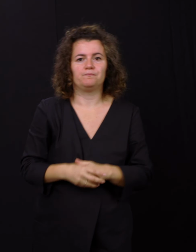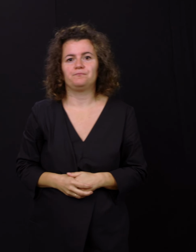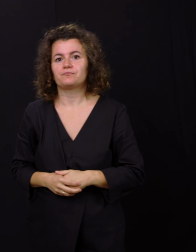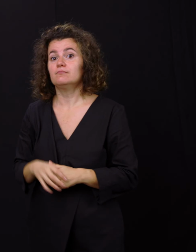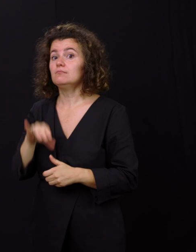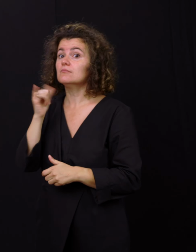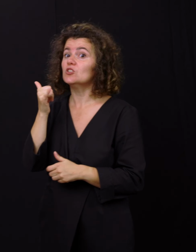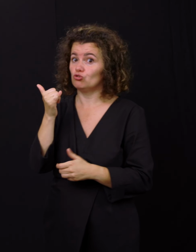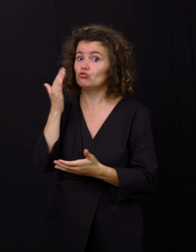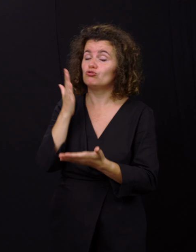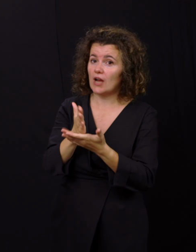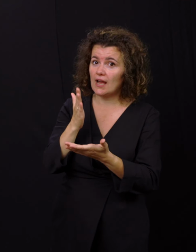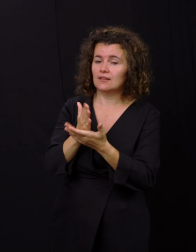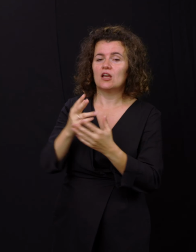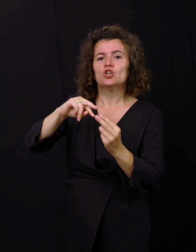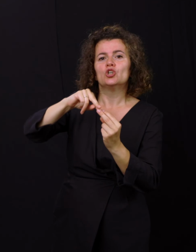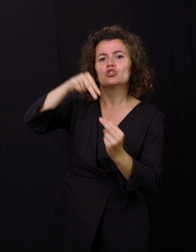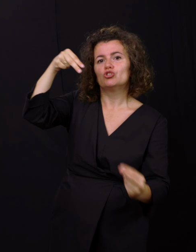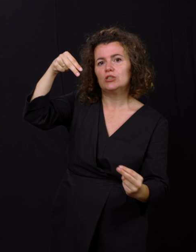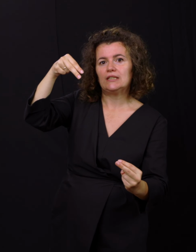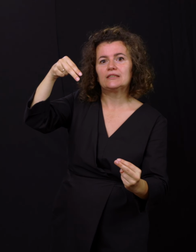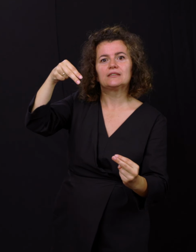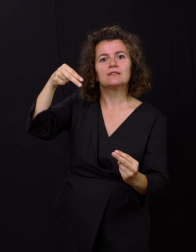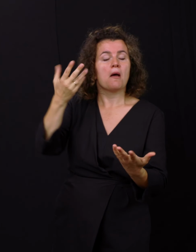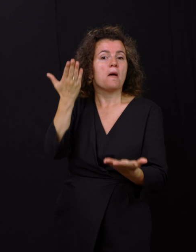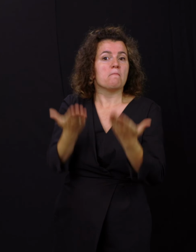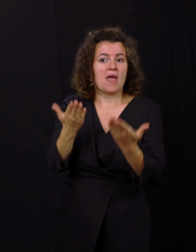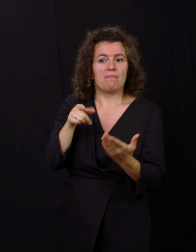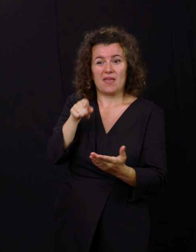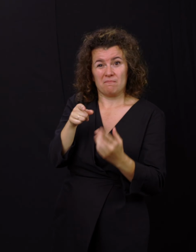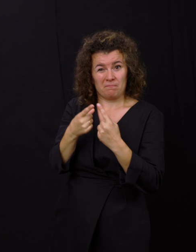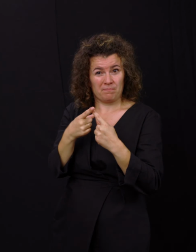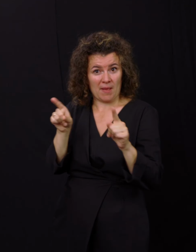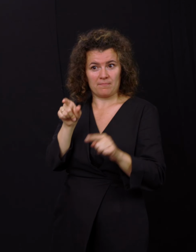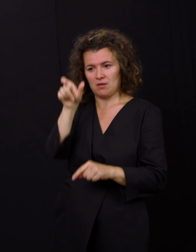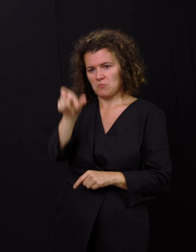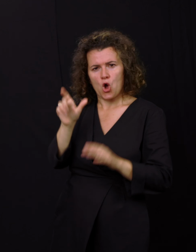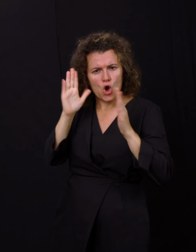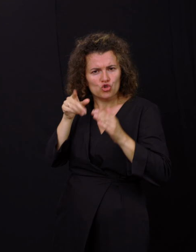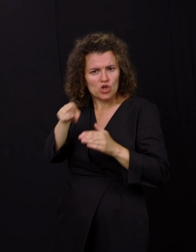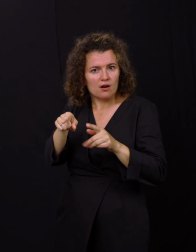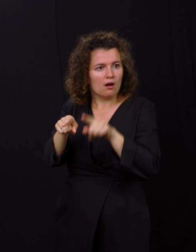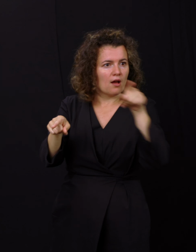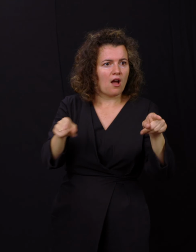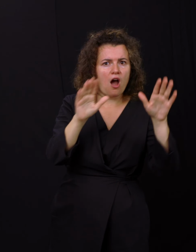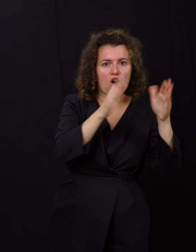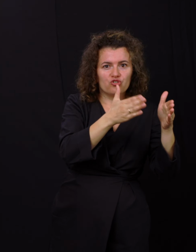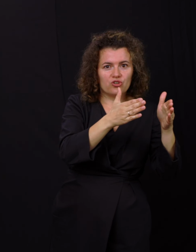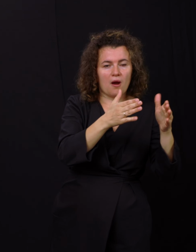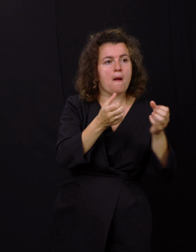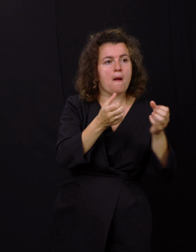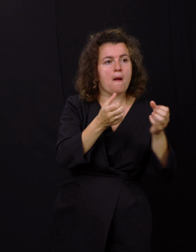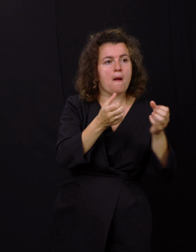maybe a handful of people have. That is... How are you able to validate your efficacy and safety, for example? That's very important. So it's